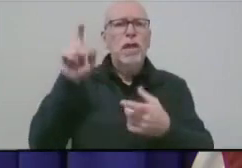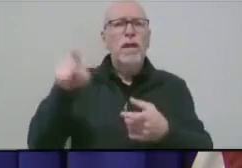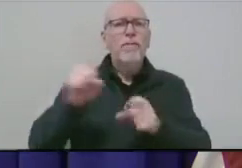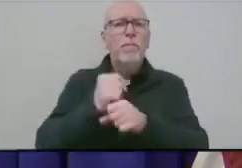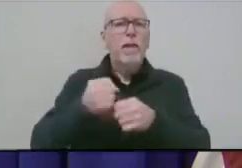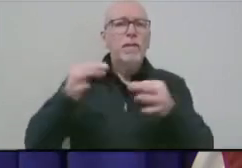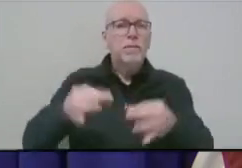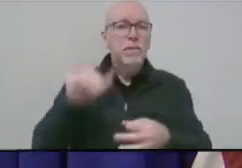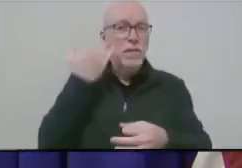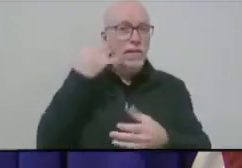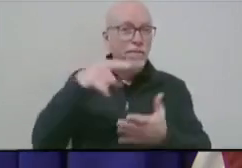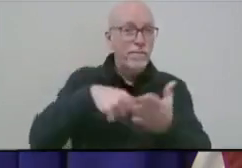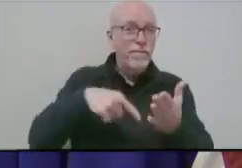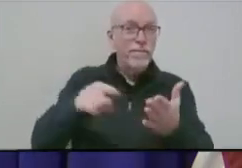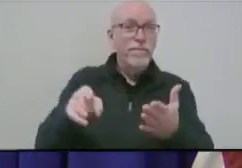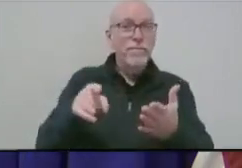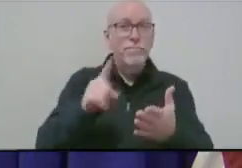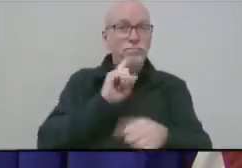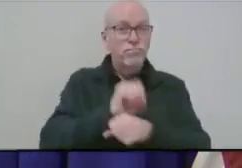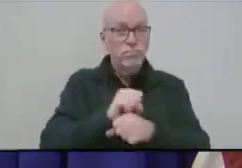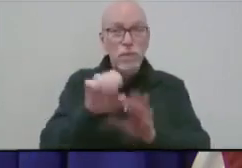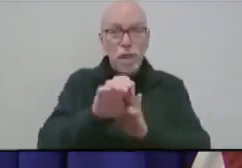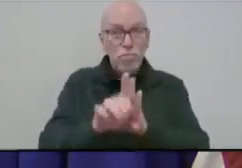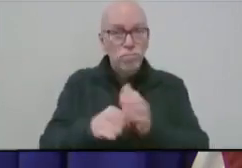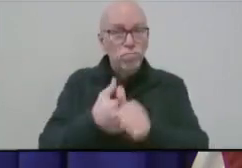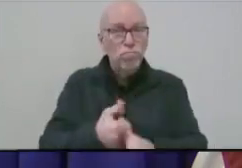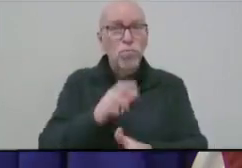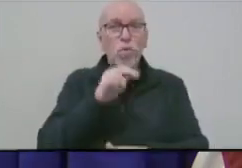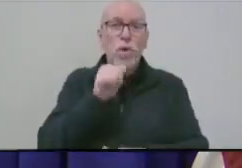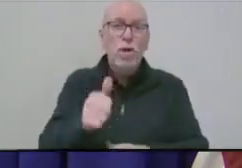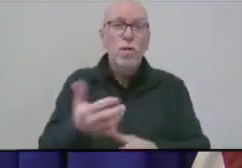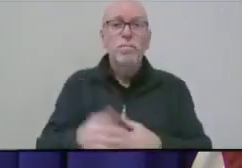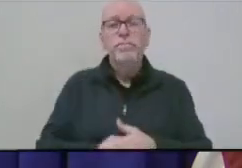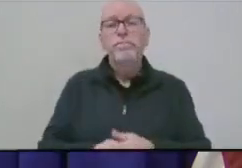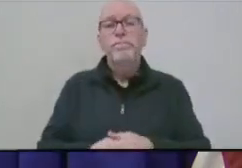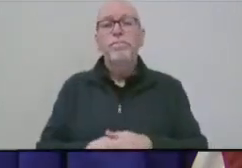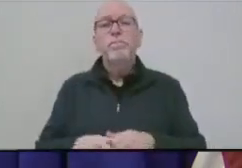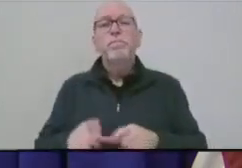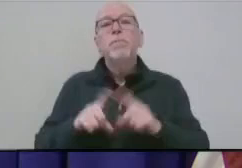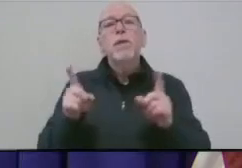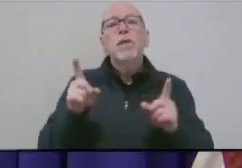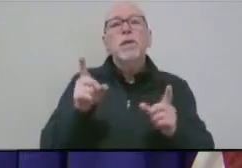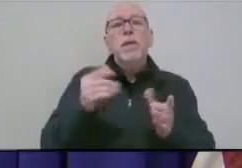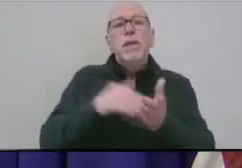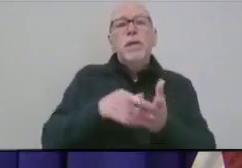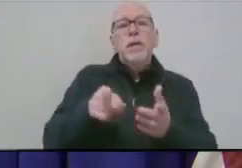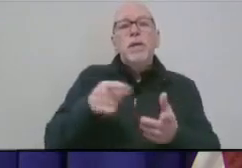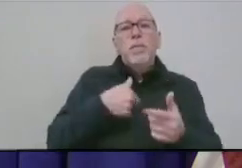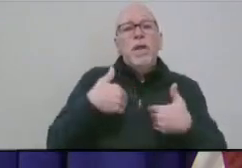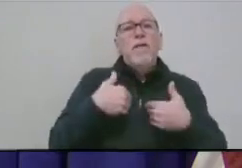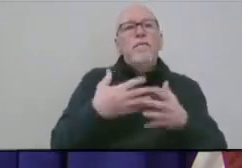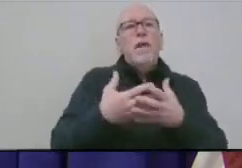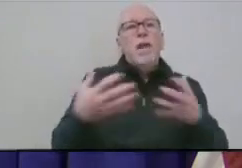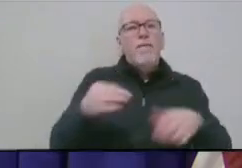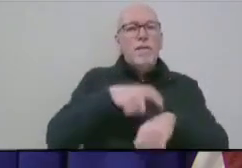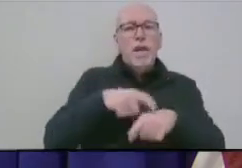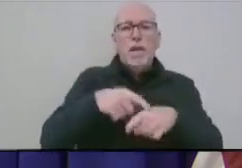decide whether or not it's constitutional or unconstitutional. But again, we've got a lot of time